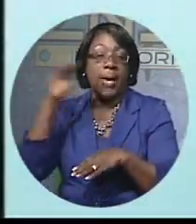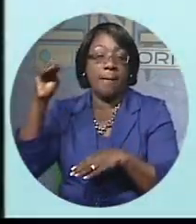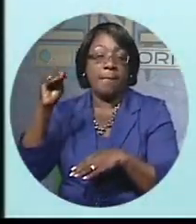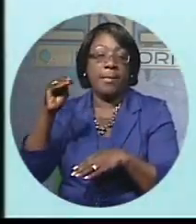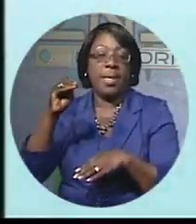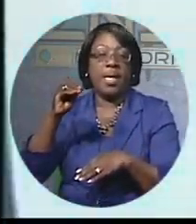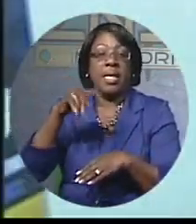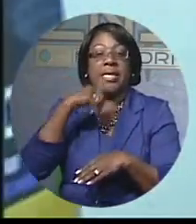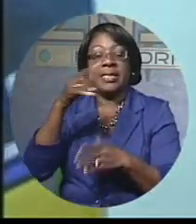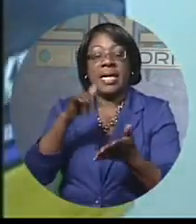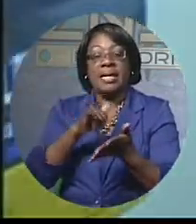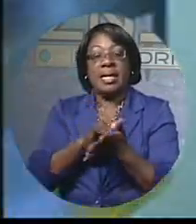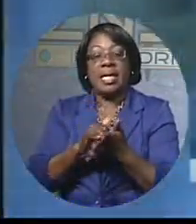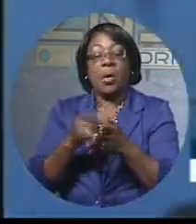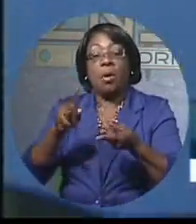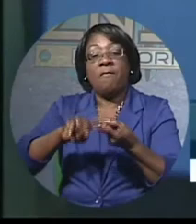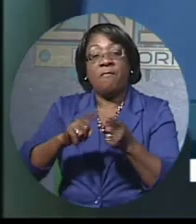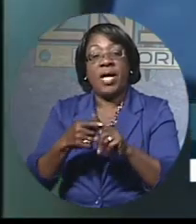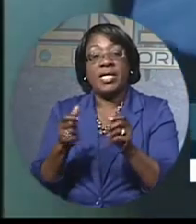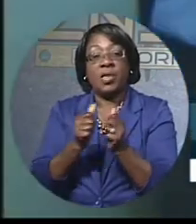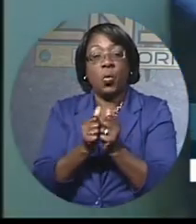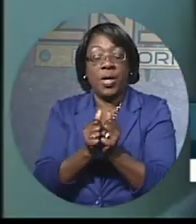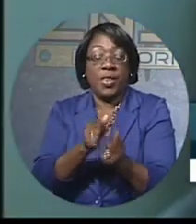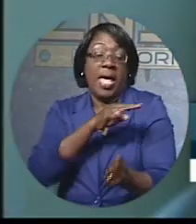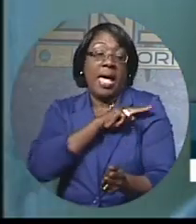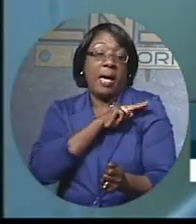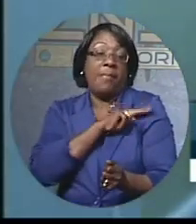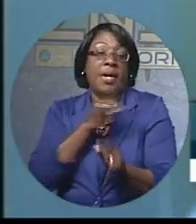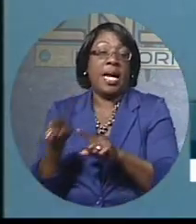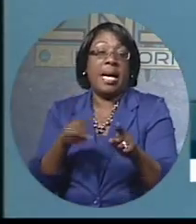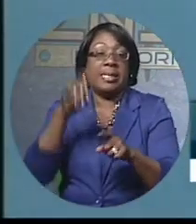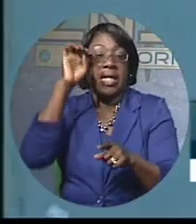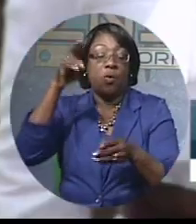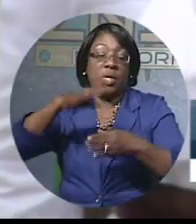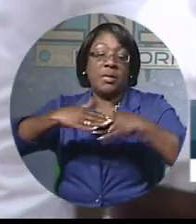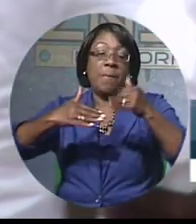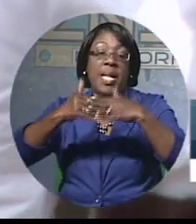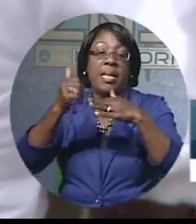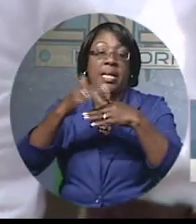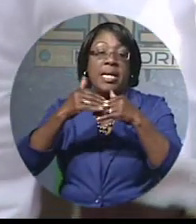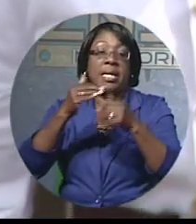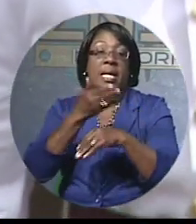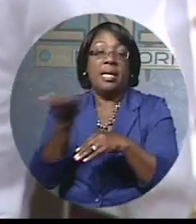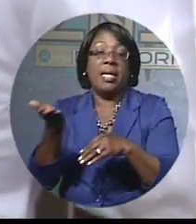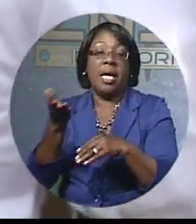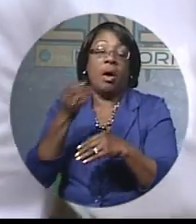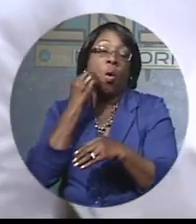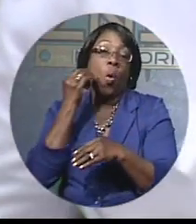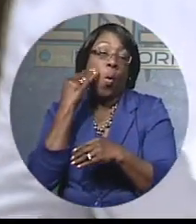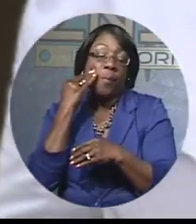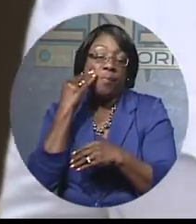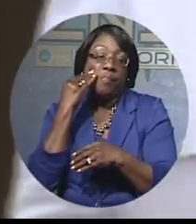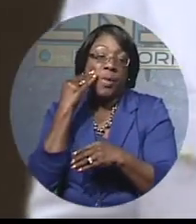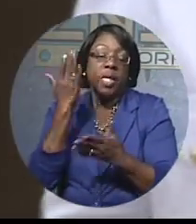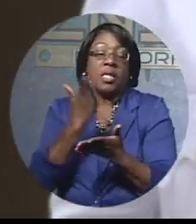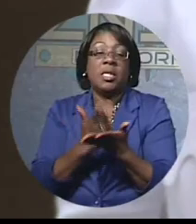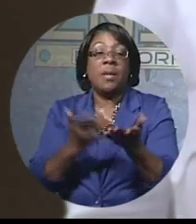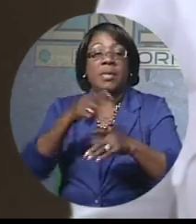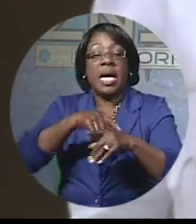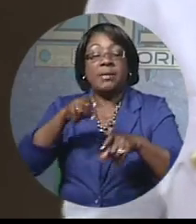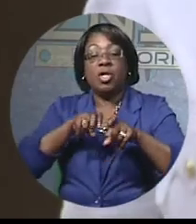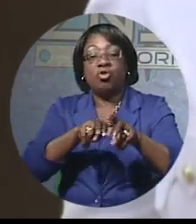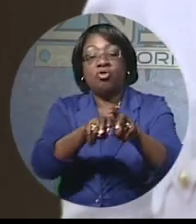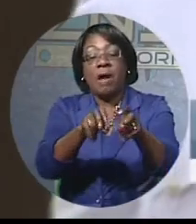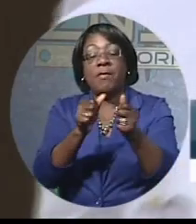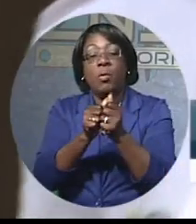her husband developed a friendship with Hepburn as he was building their family home. As a result, she said she and her husband sometimes